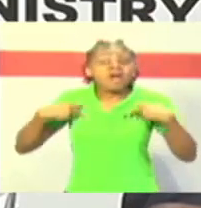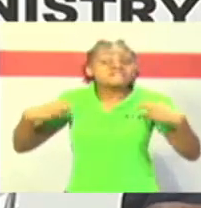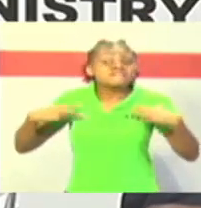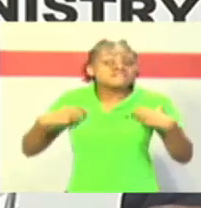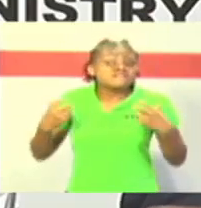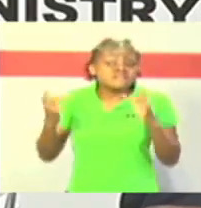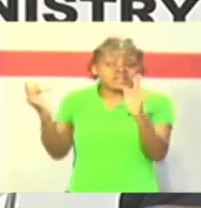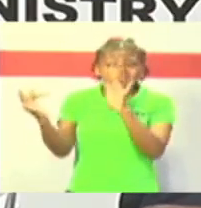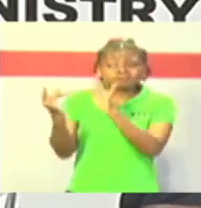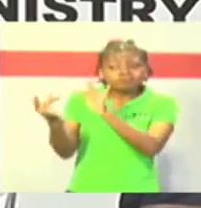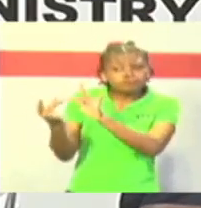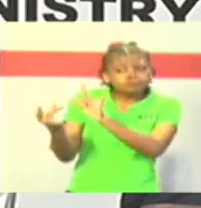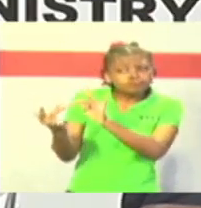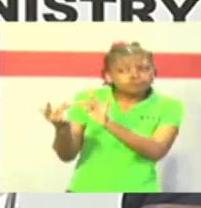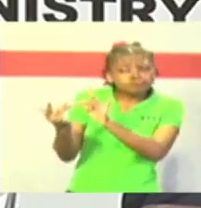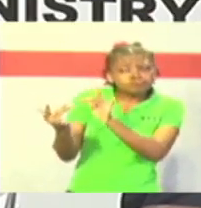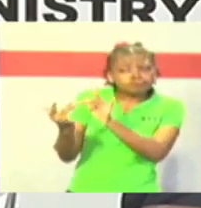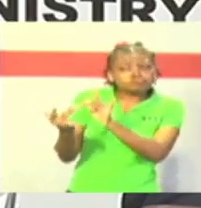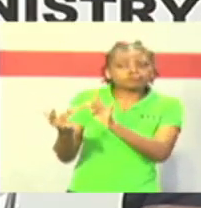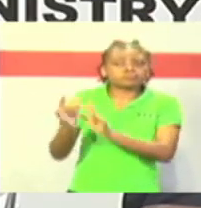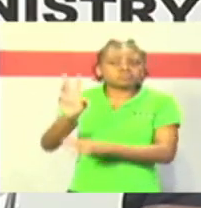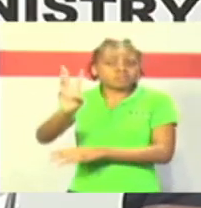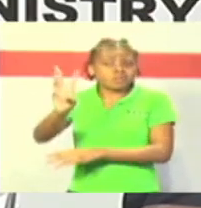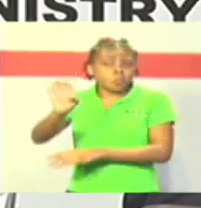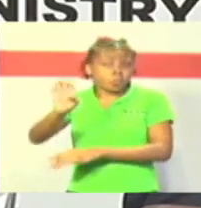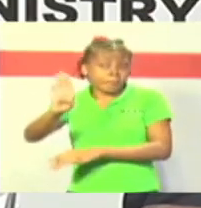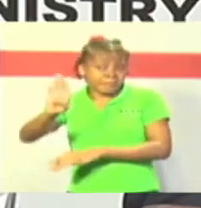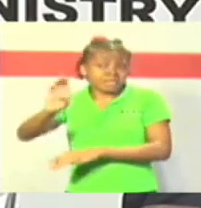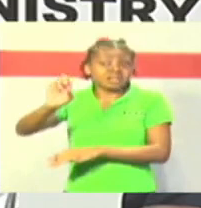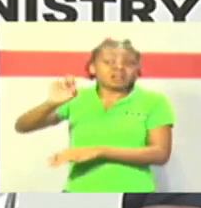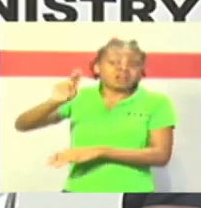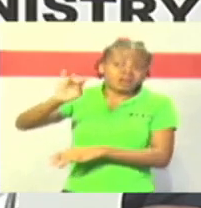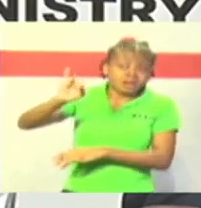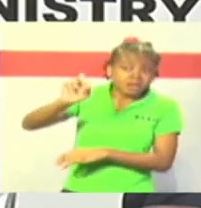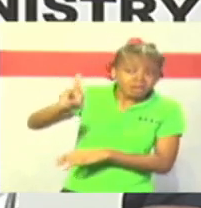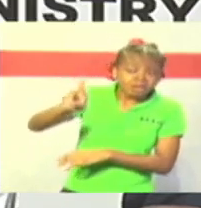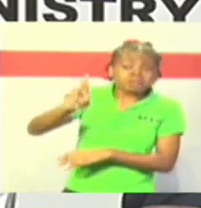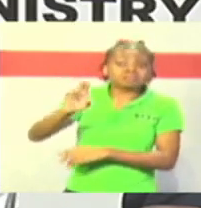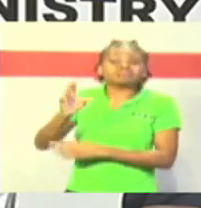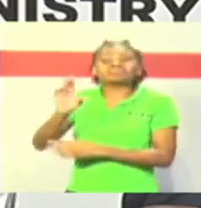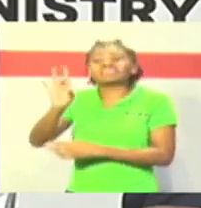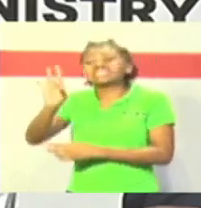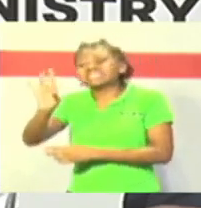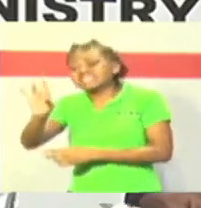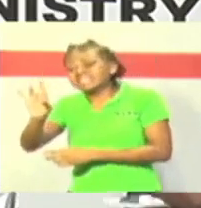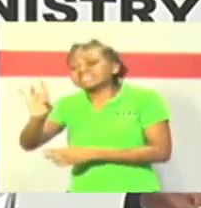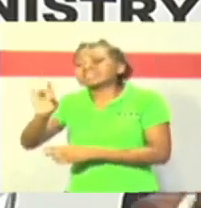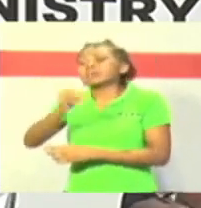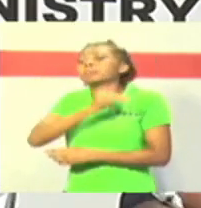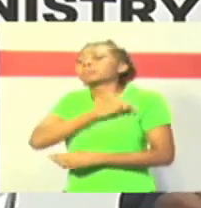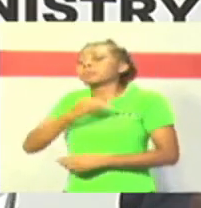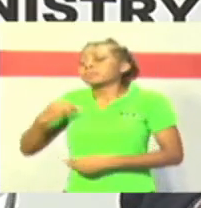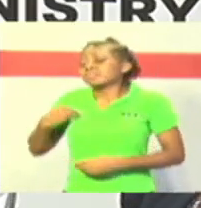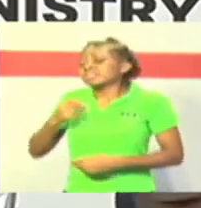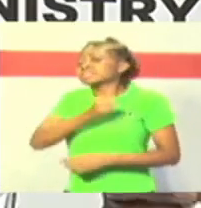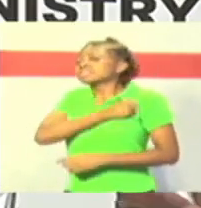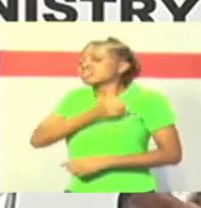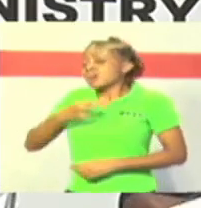successful. We've engaged at least 648 members of staff in those